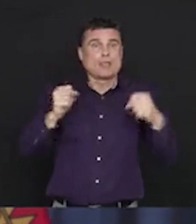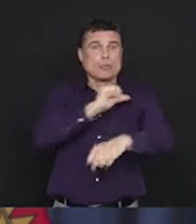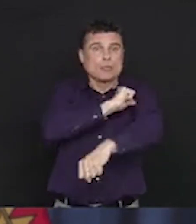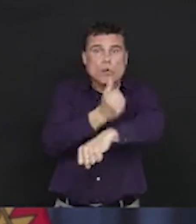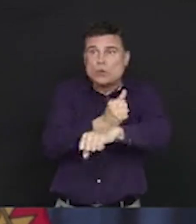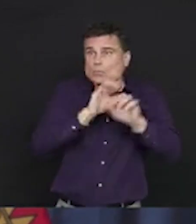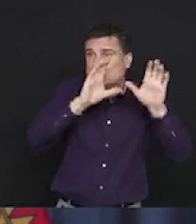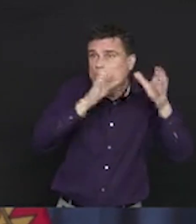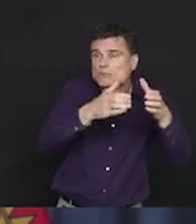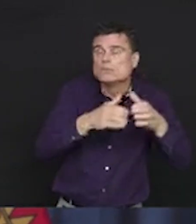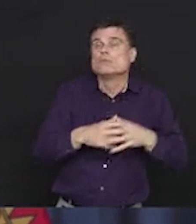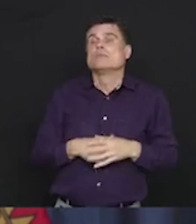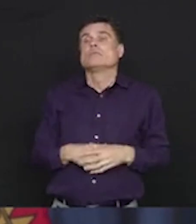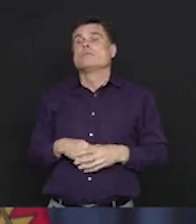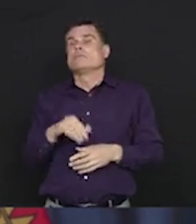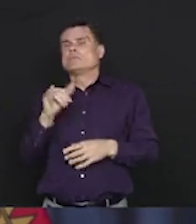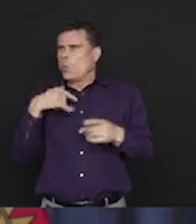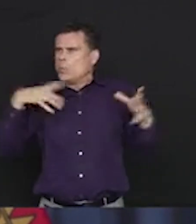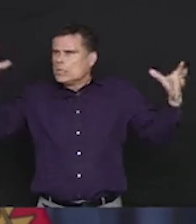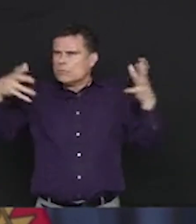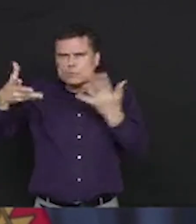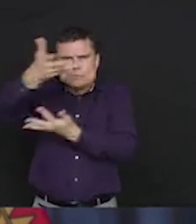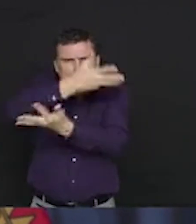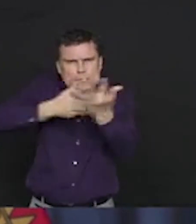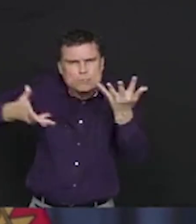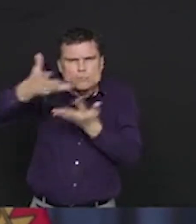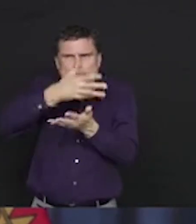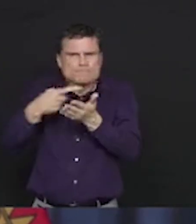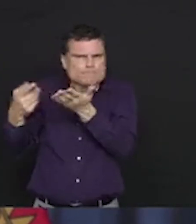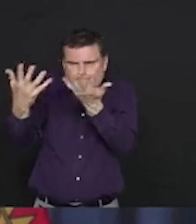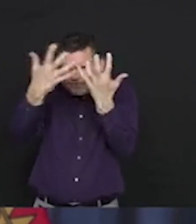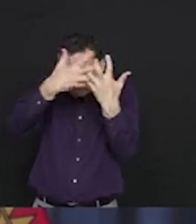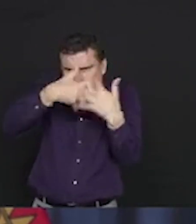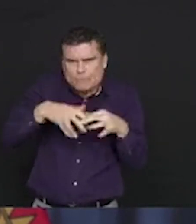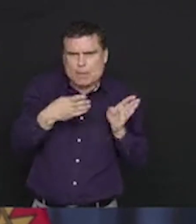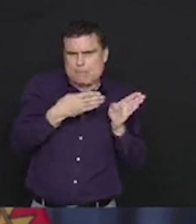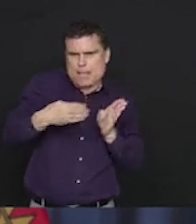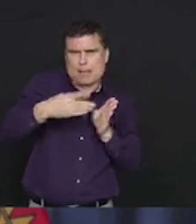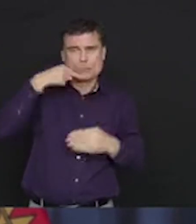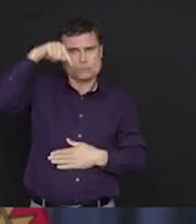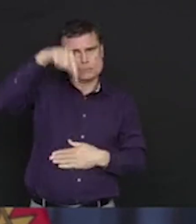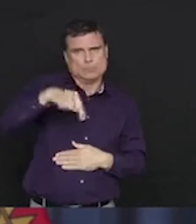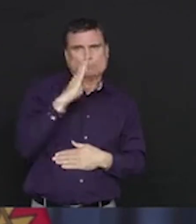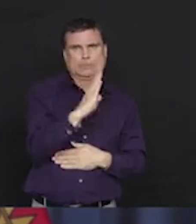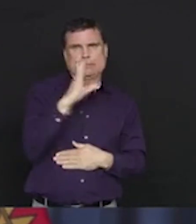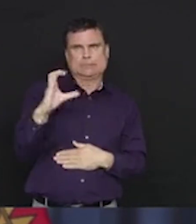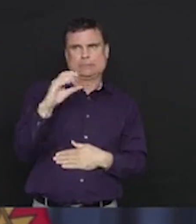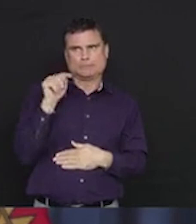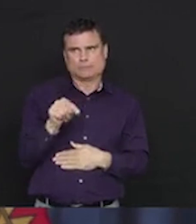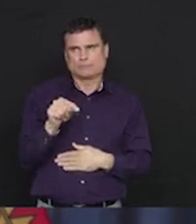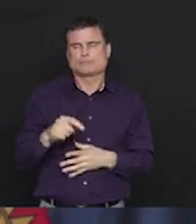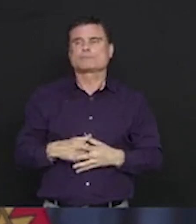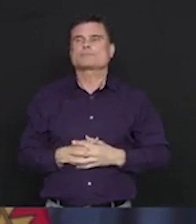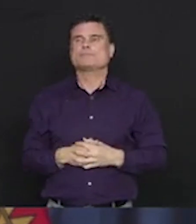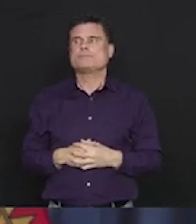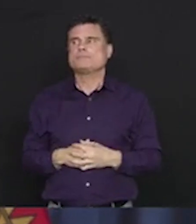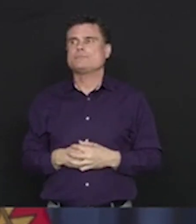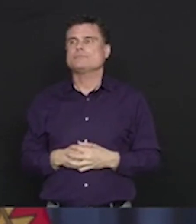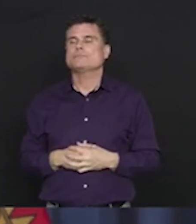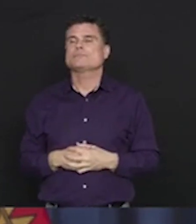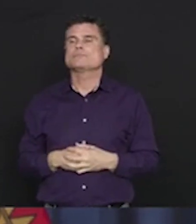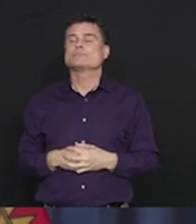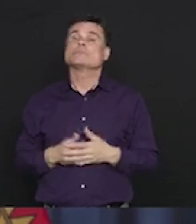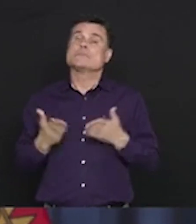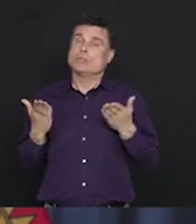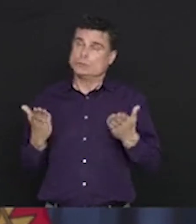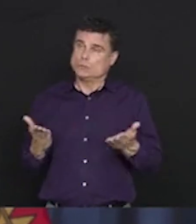to say that health is somewhat more decentralized among more units. So we have, I think, gone on this